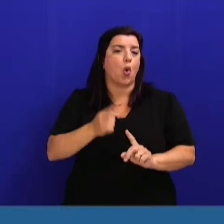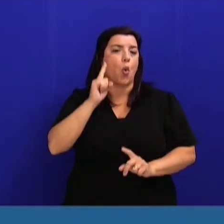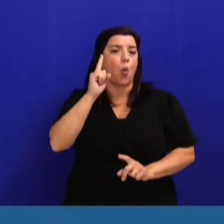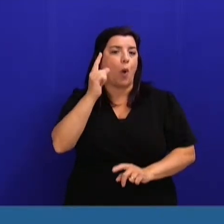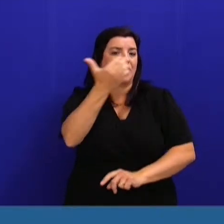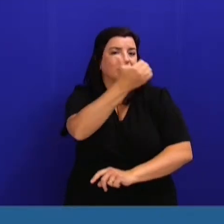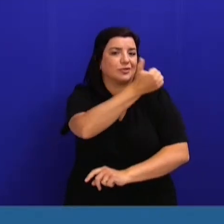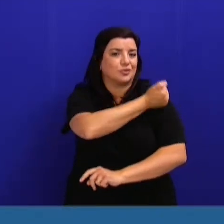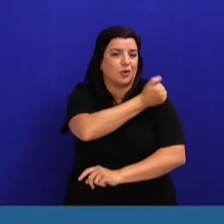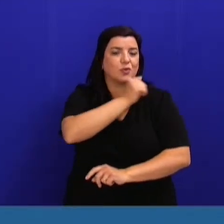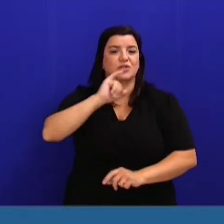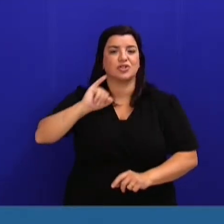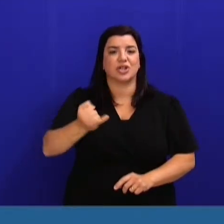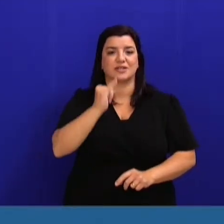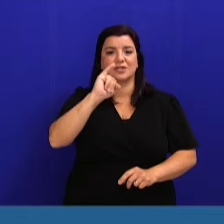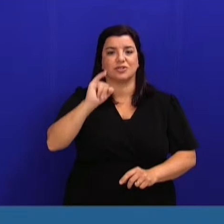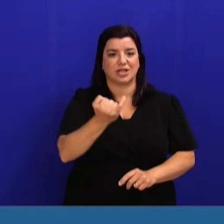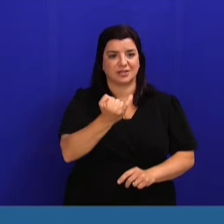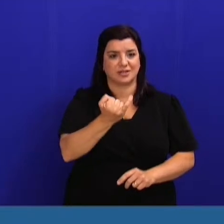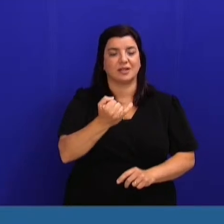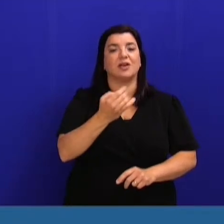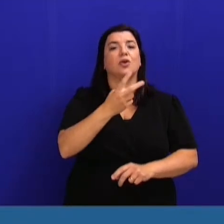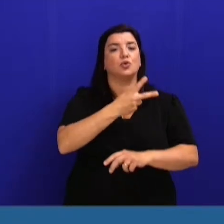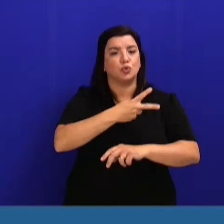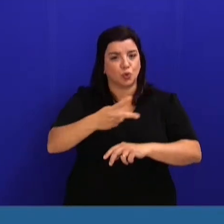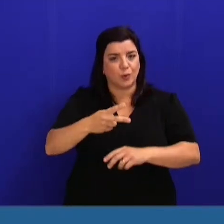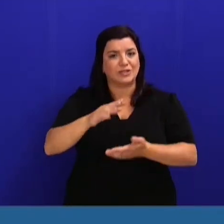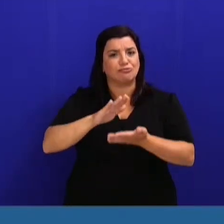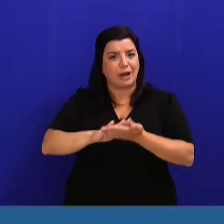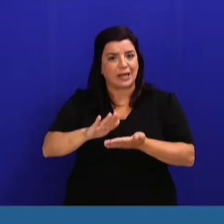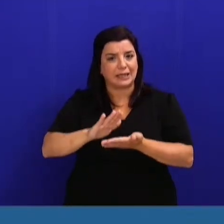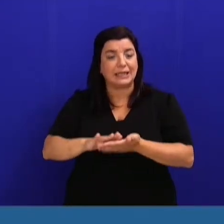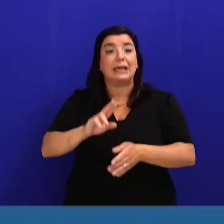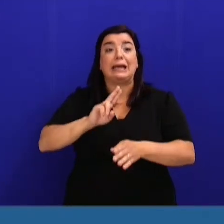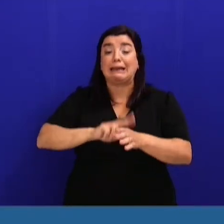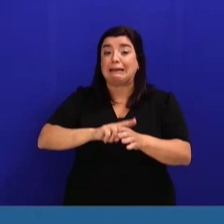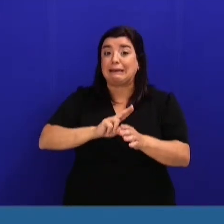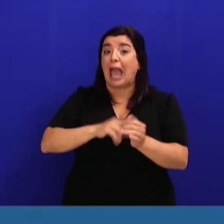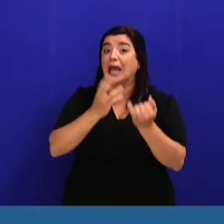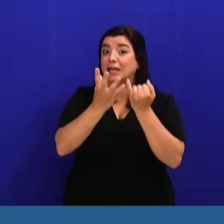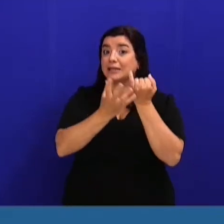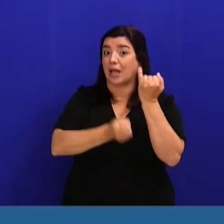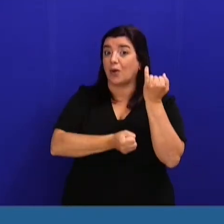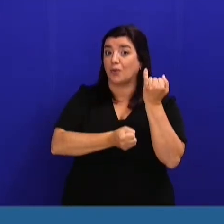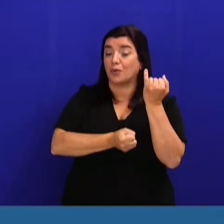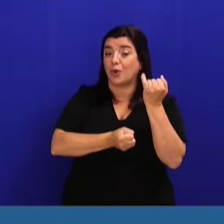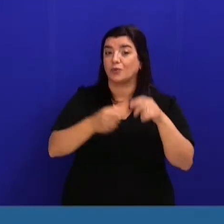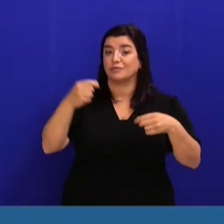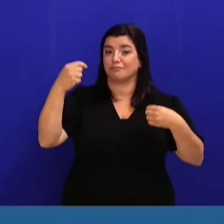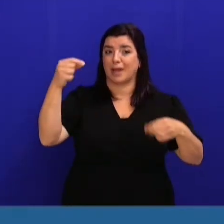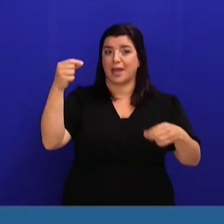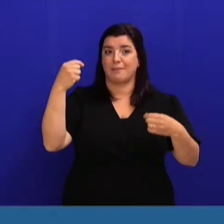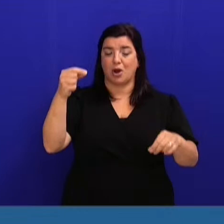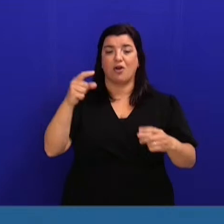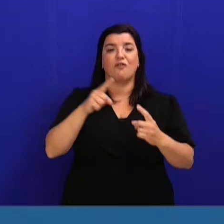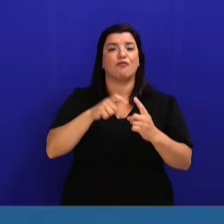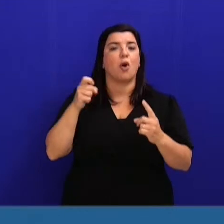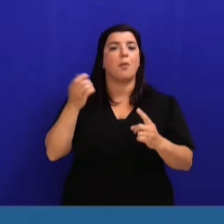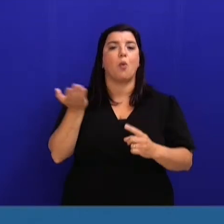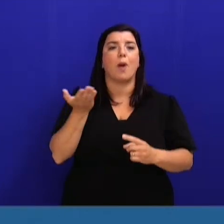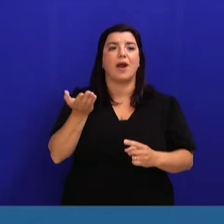Janssen vaccine and 14 days have passed. And you can actually download the vaccination certificate from